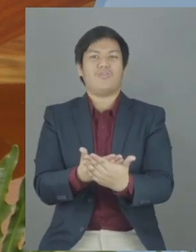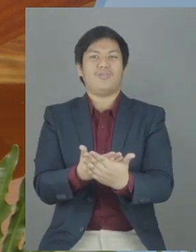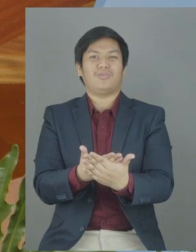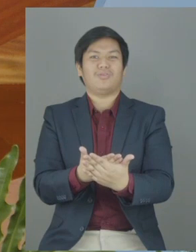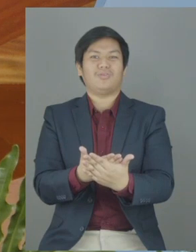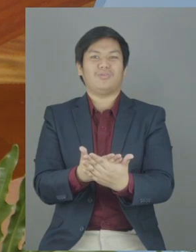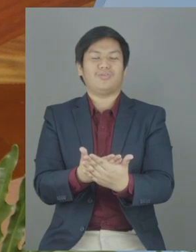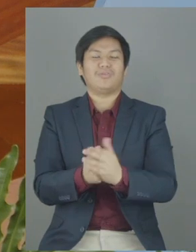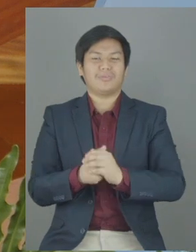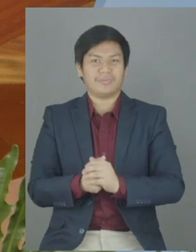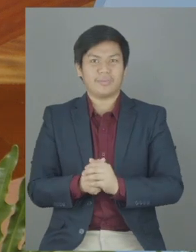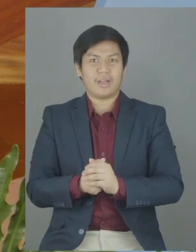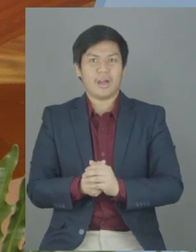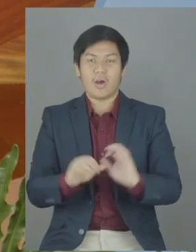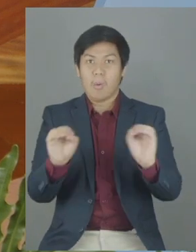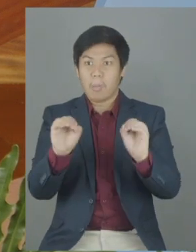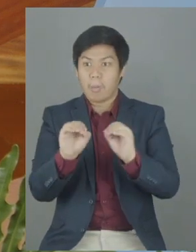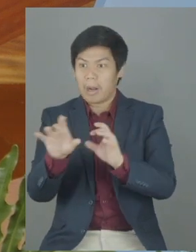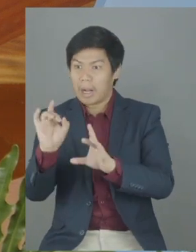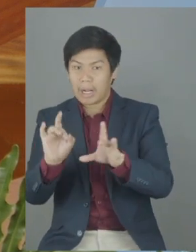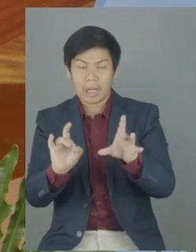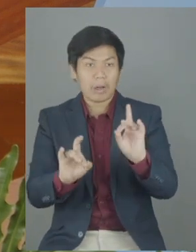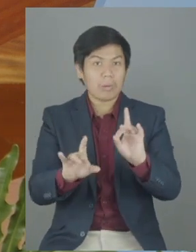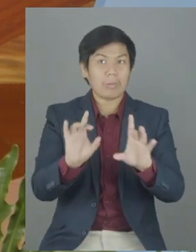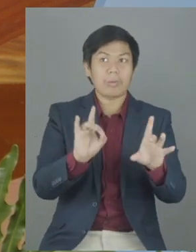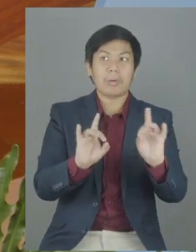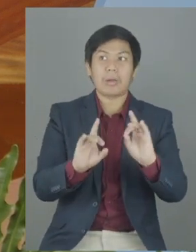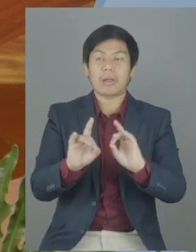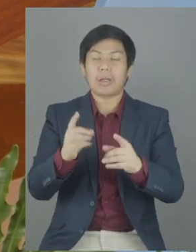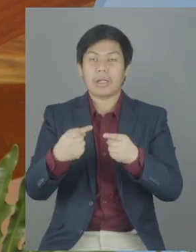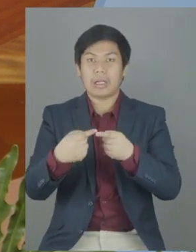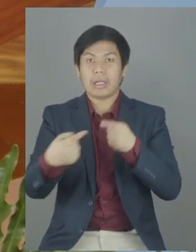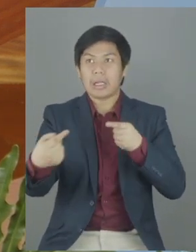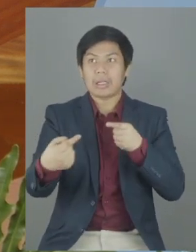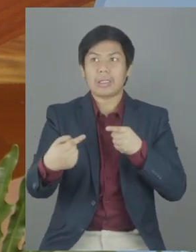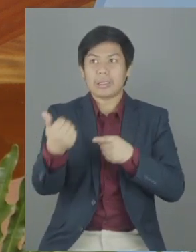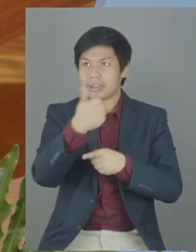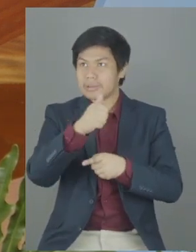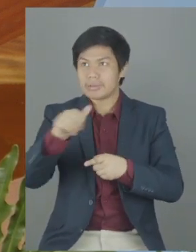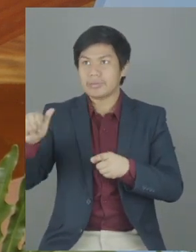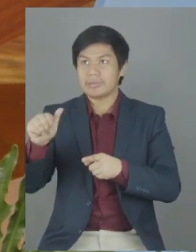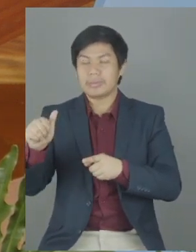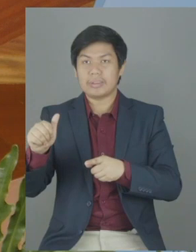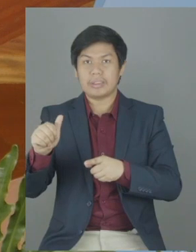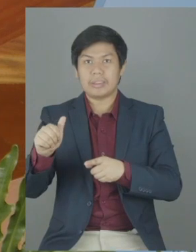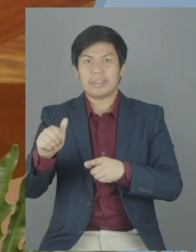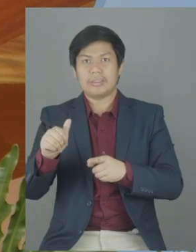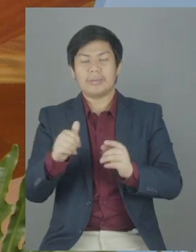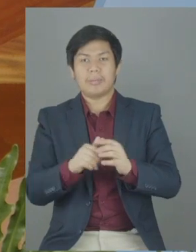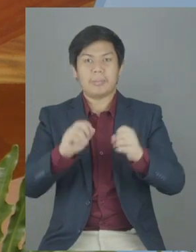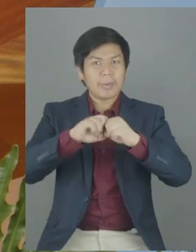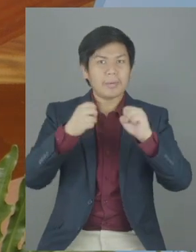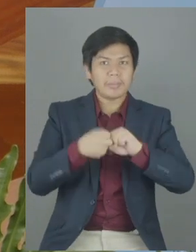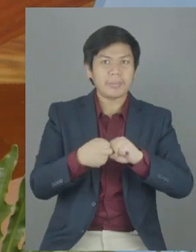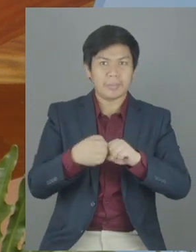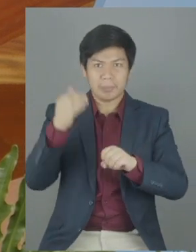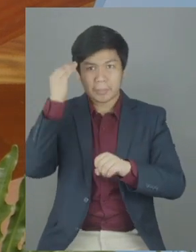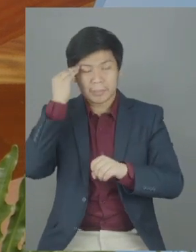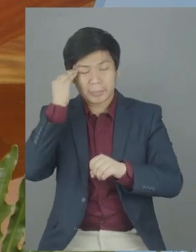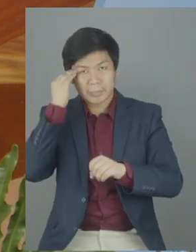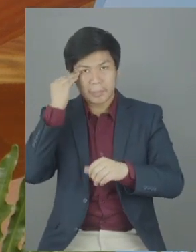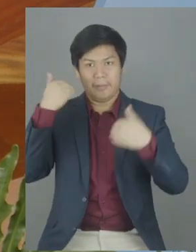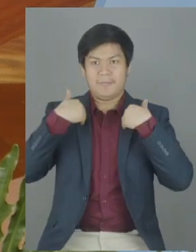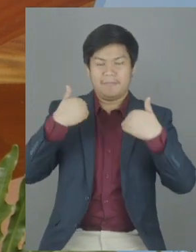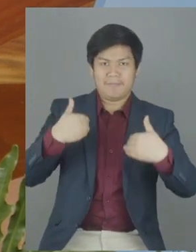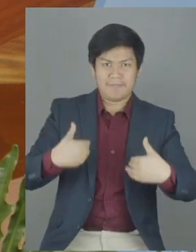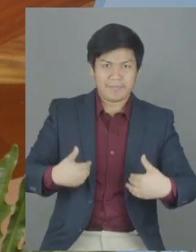This means there's no discrimination against people with any kind of disability. Let it be mental or psychiatric.